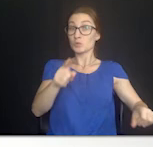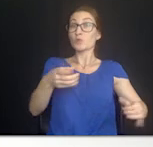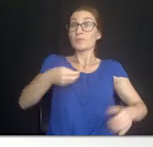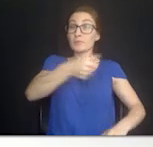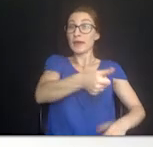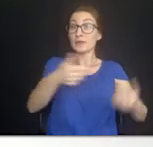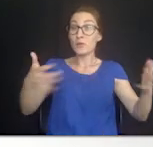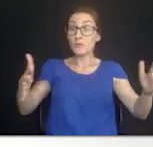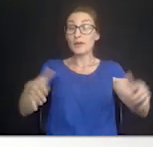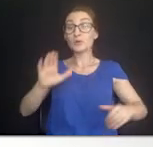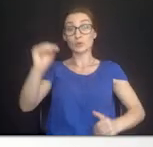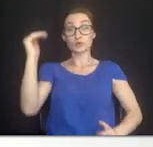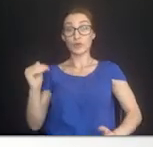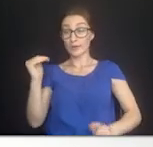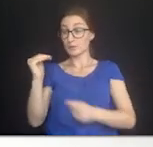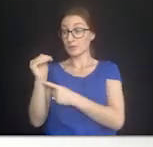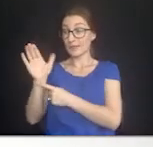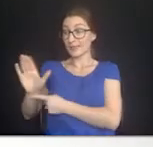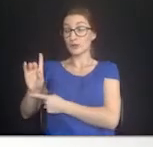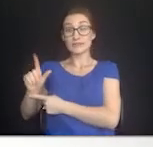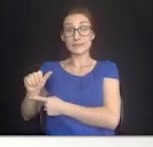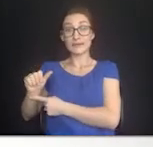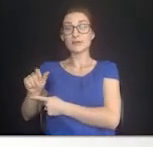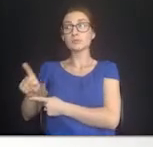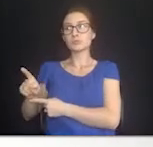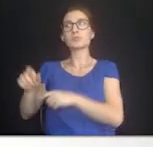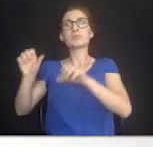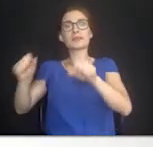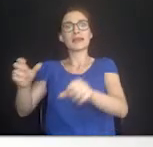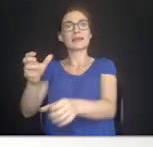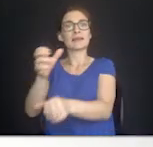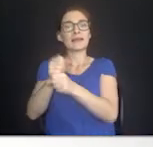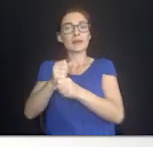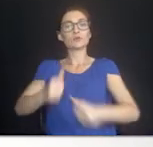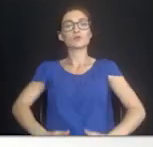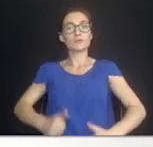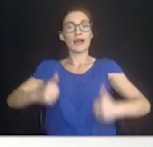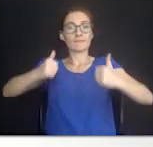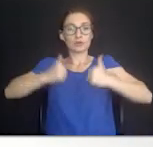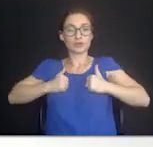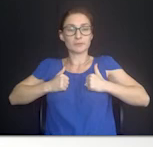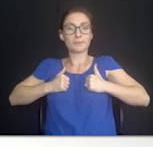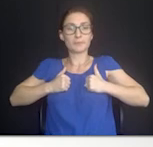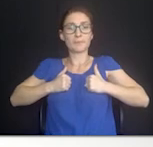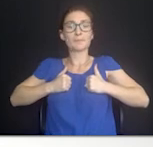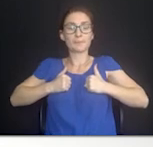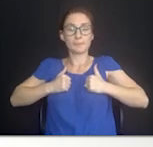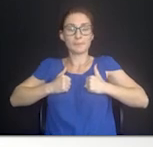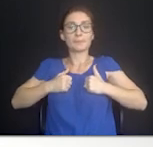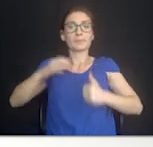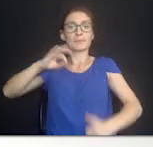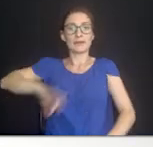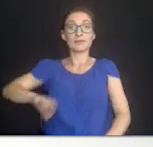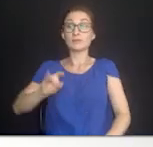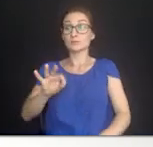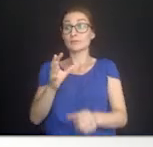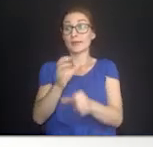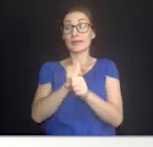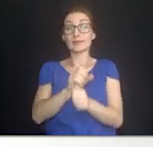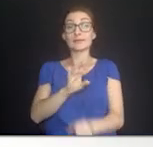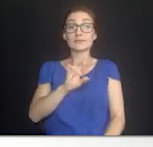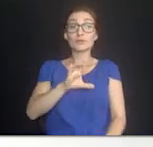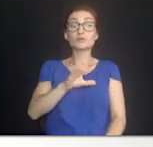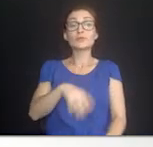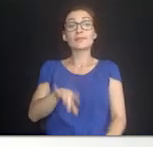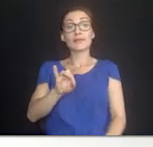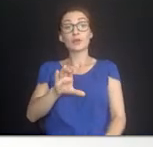child, based off their disability, qualifies for survivorship benefits. So if someone was getting, let's say, $700 or $800 a month and their parent goes on Social